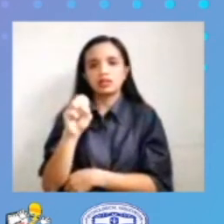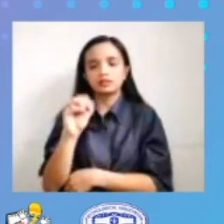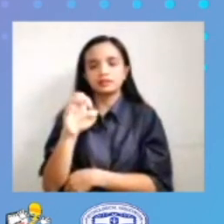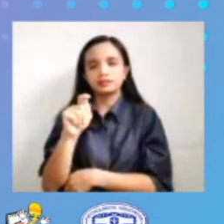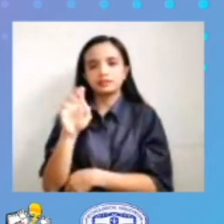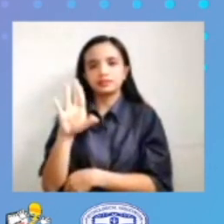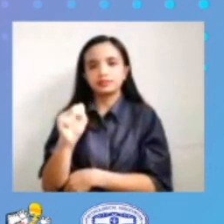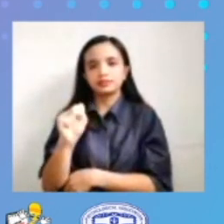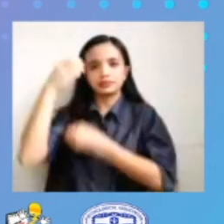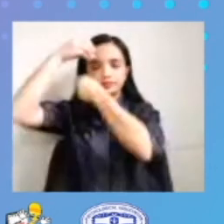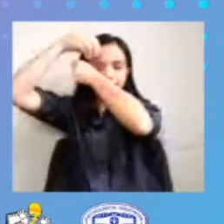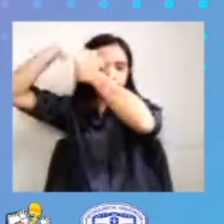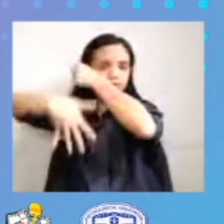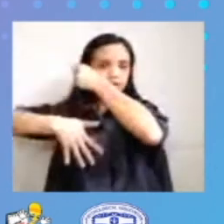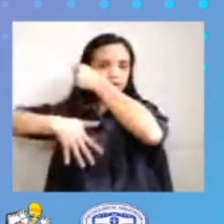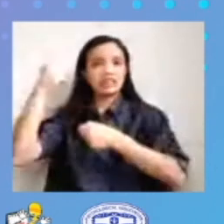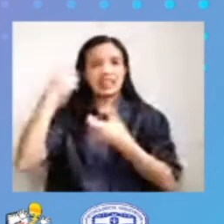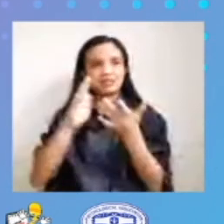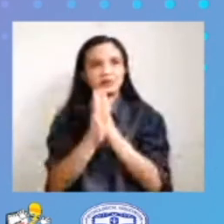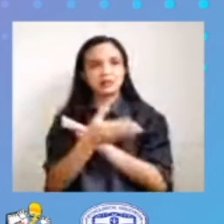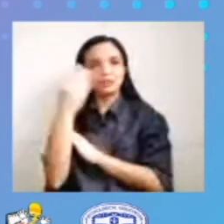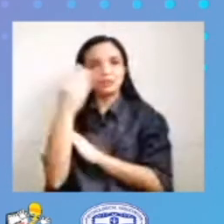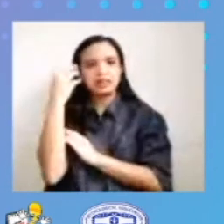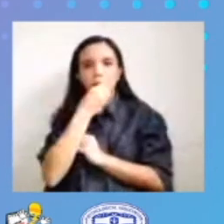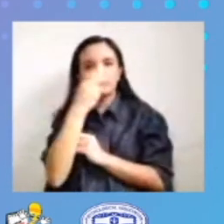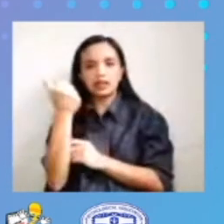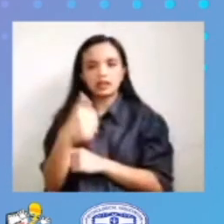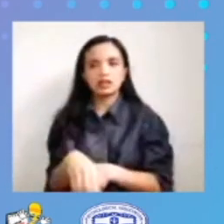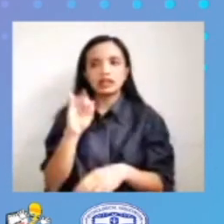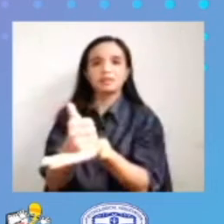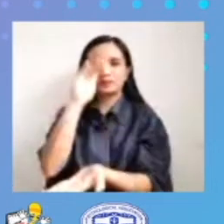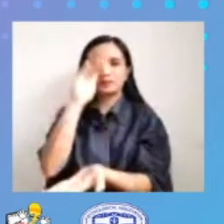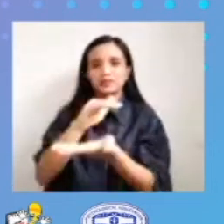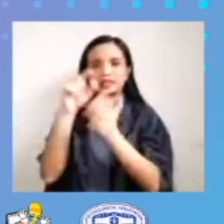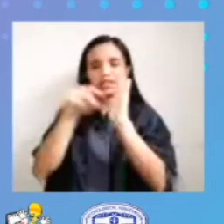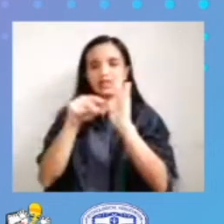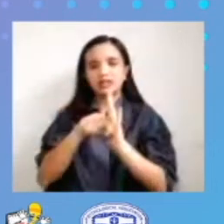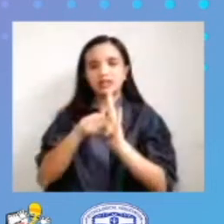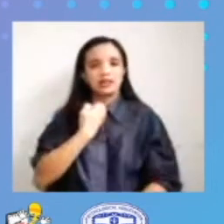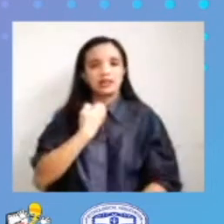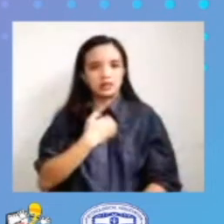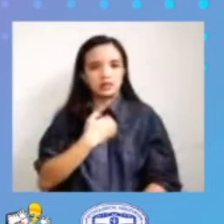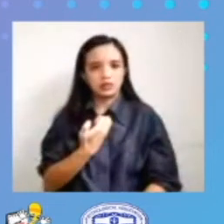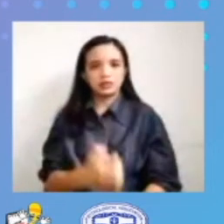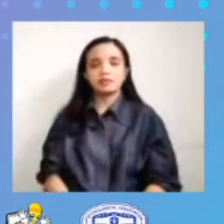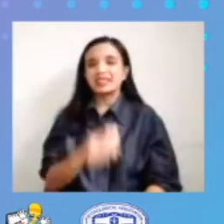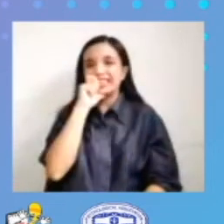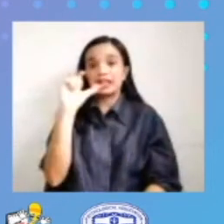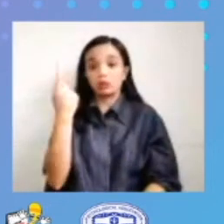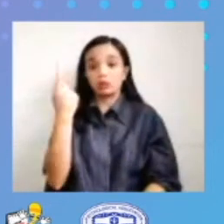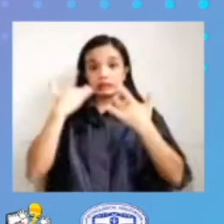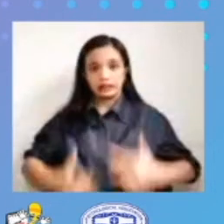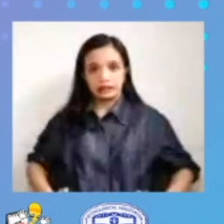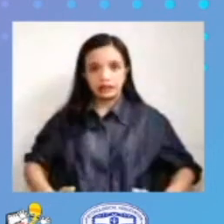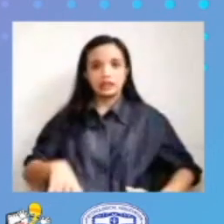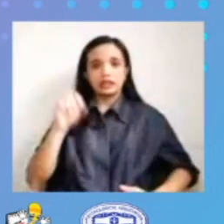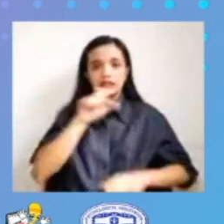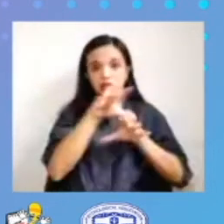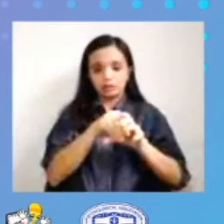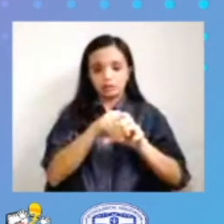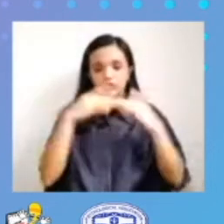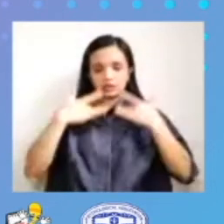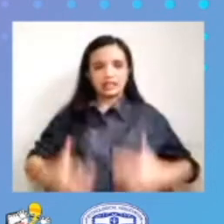may difference between empty calories and quality calories. So empty calories yan yung mga hindi nagbibigay masyado ng